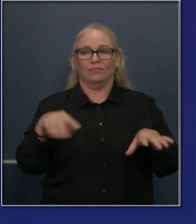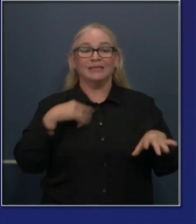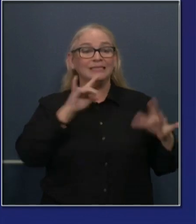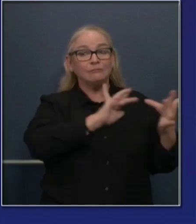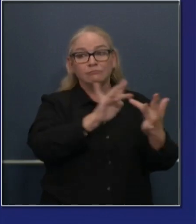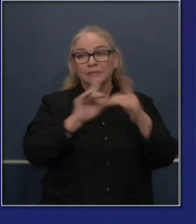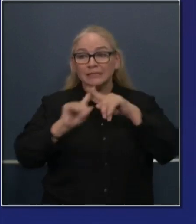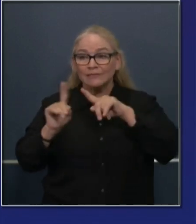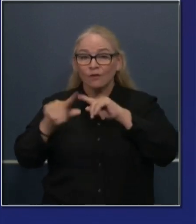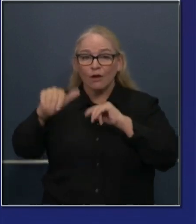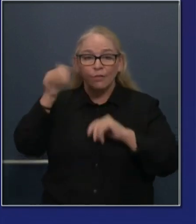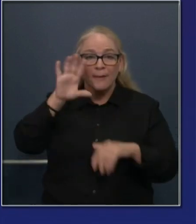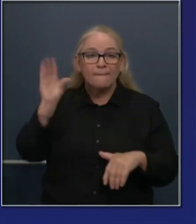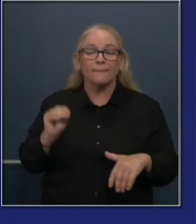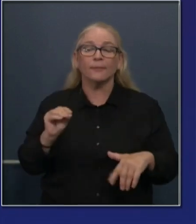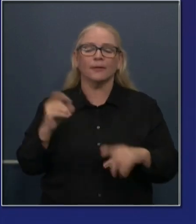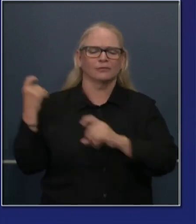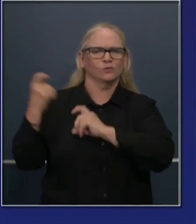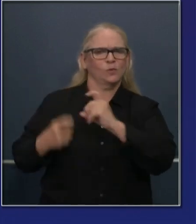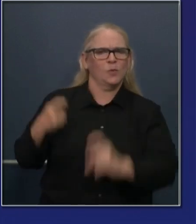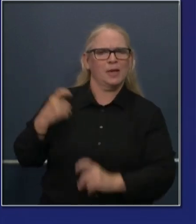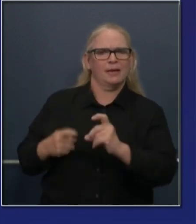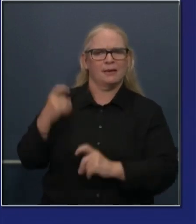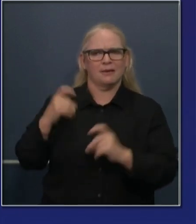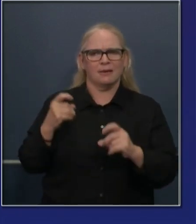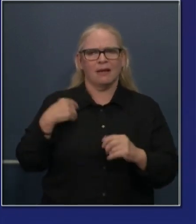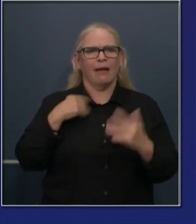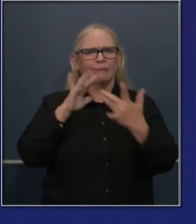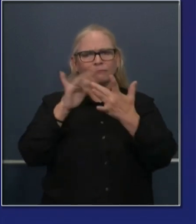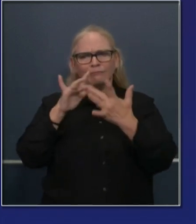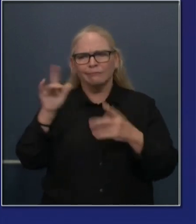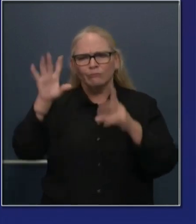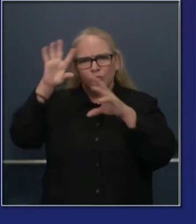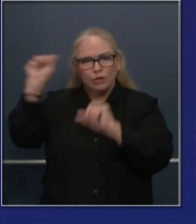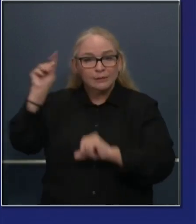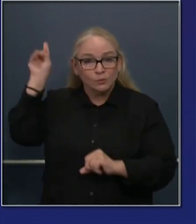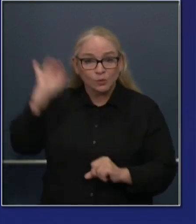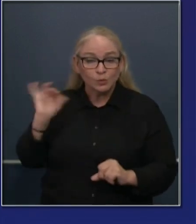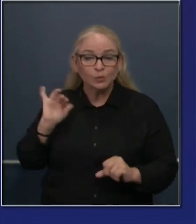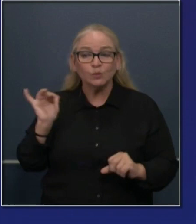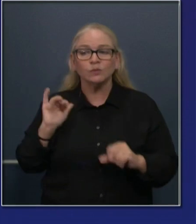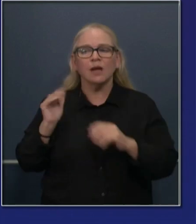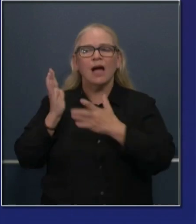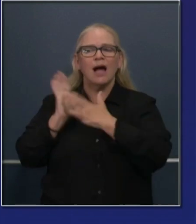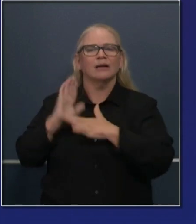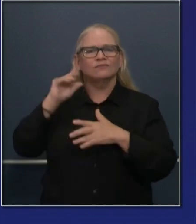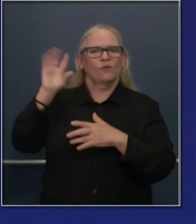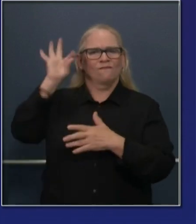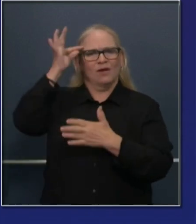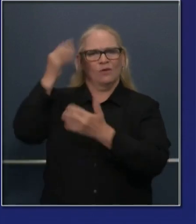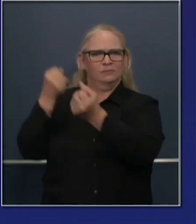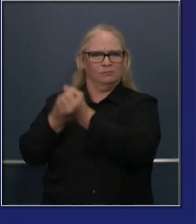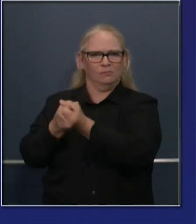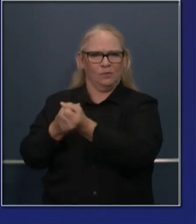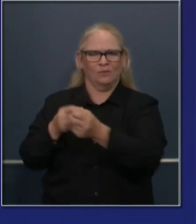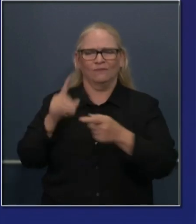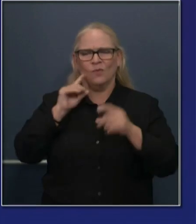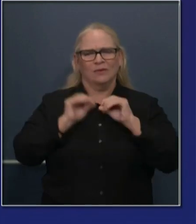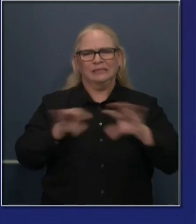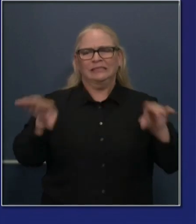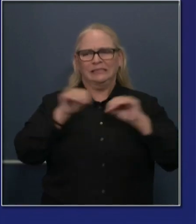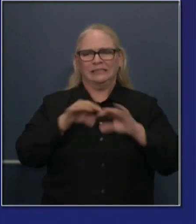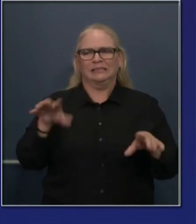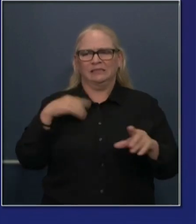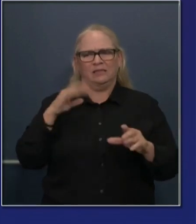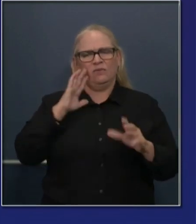well as federal support in this effort. We're now going to step up those efforts in a much more targeted and